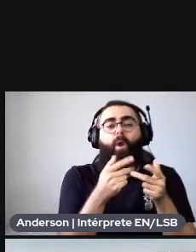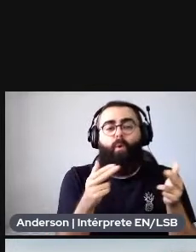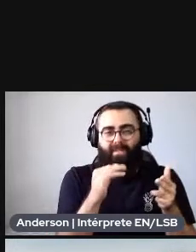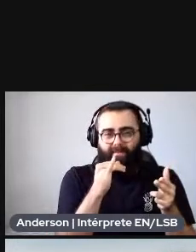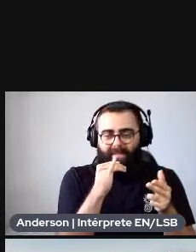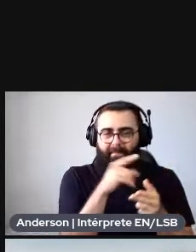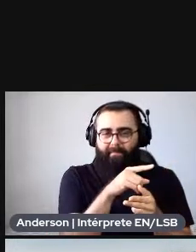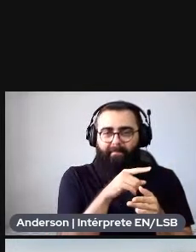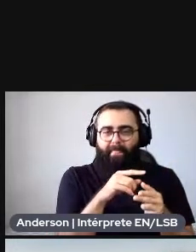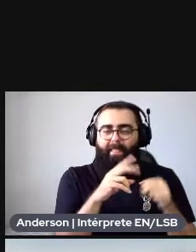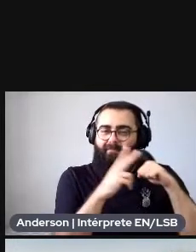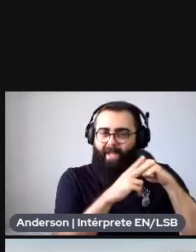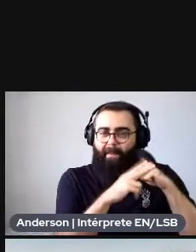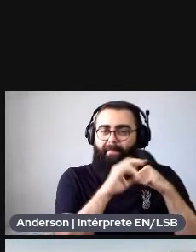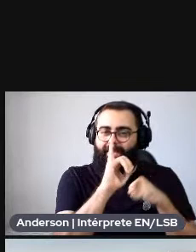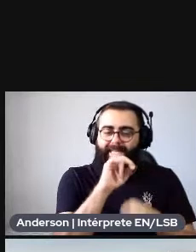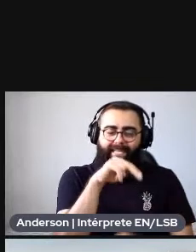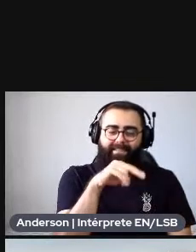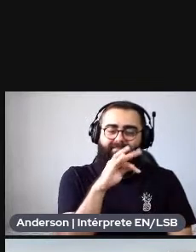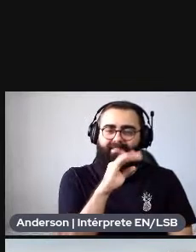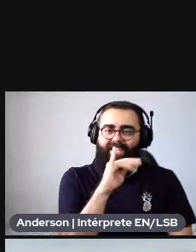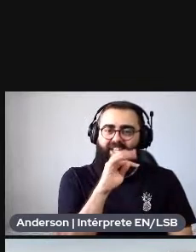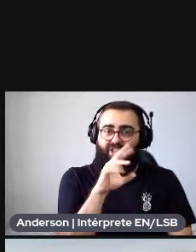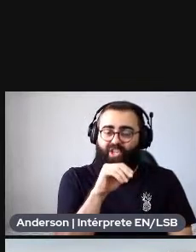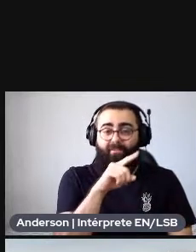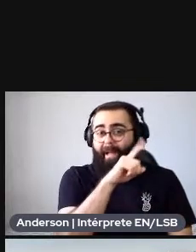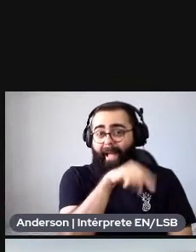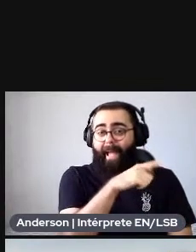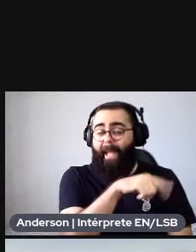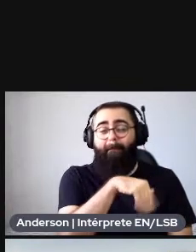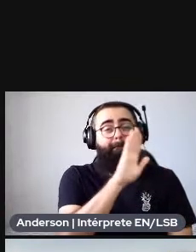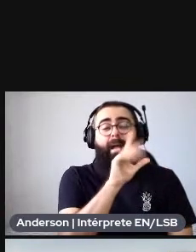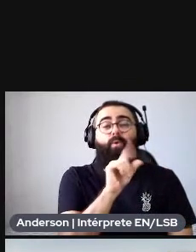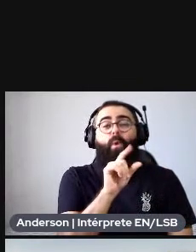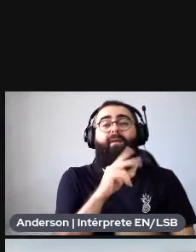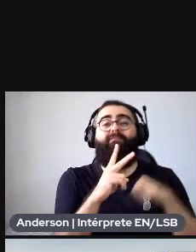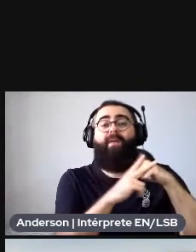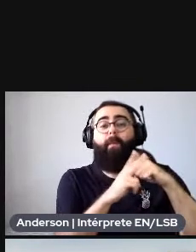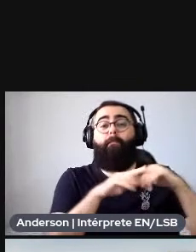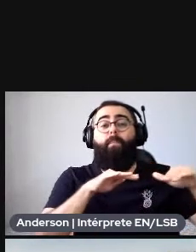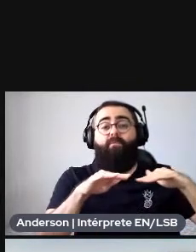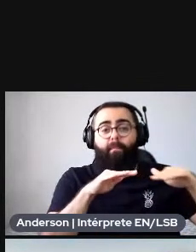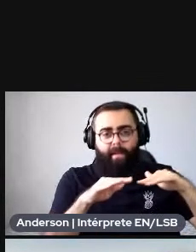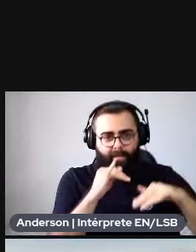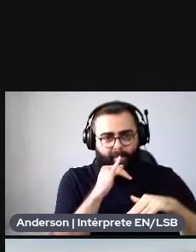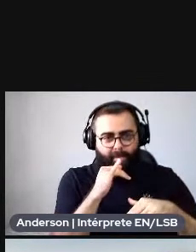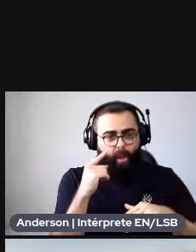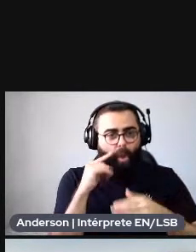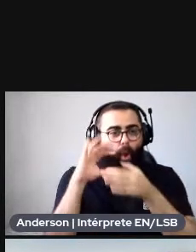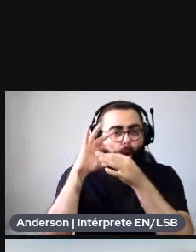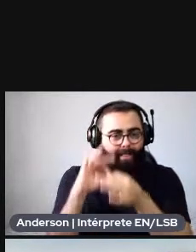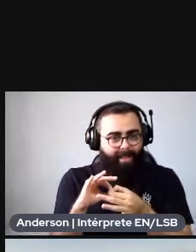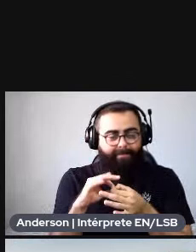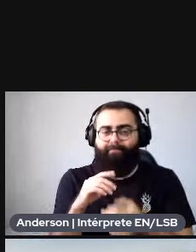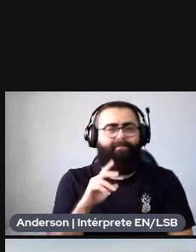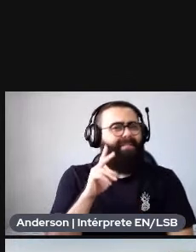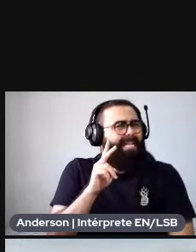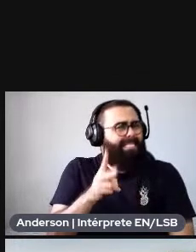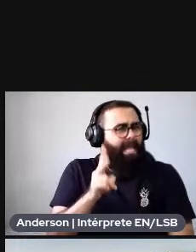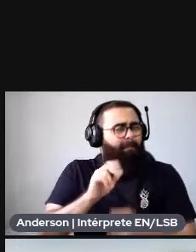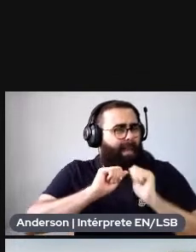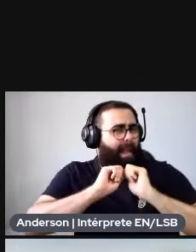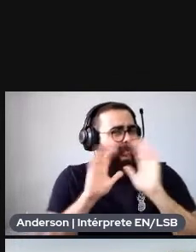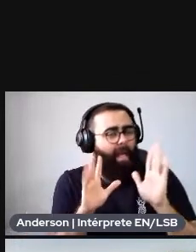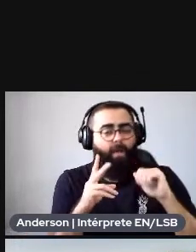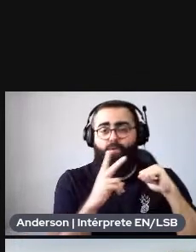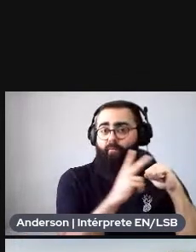a movement verb. So these are the famous bridging context, because it's not always clear whether the verb expresses